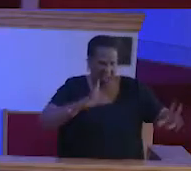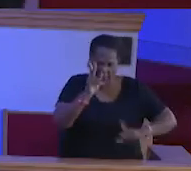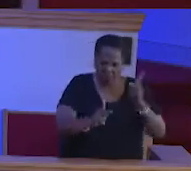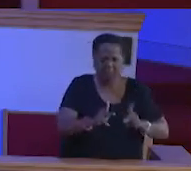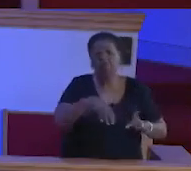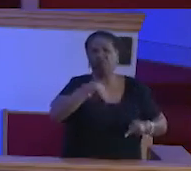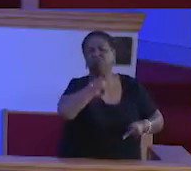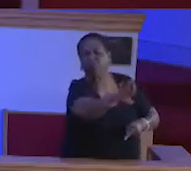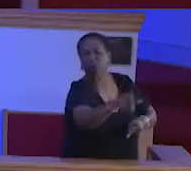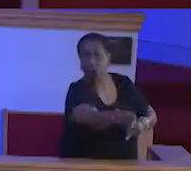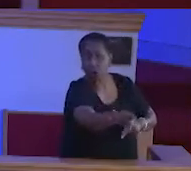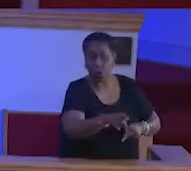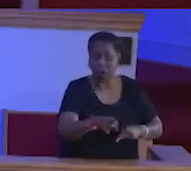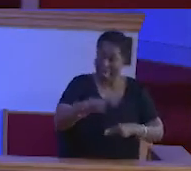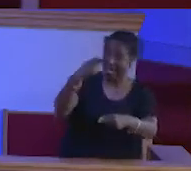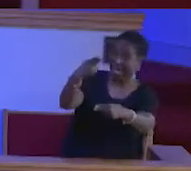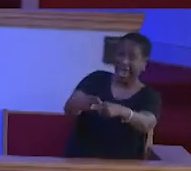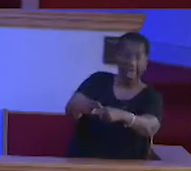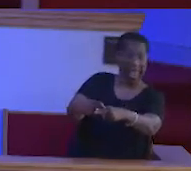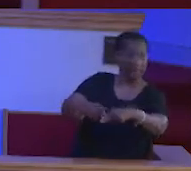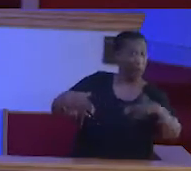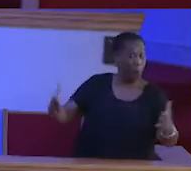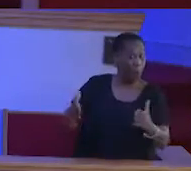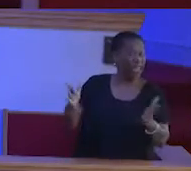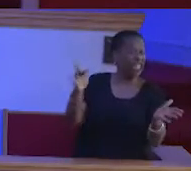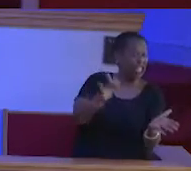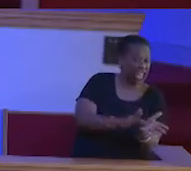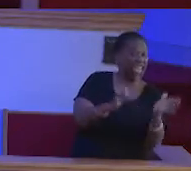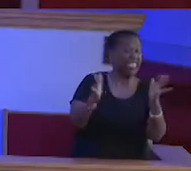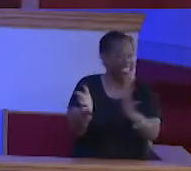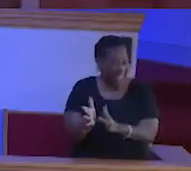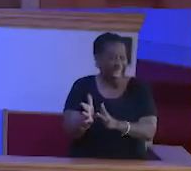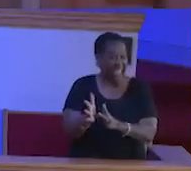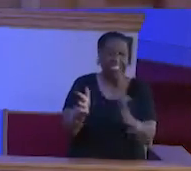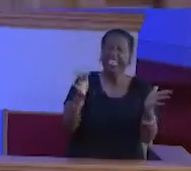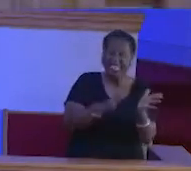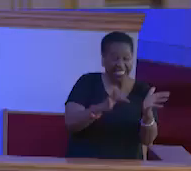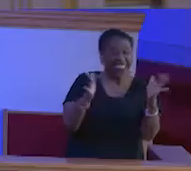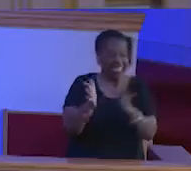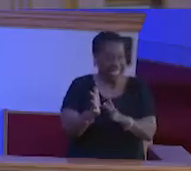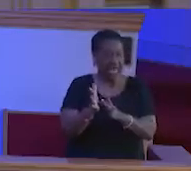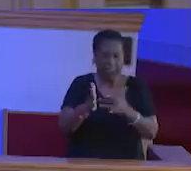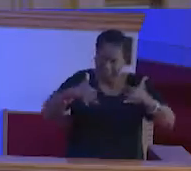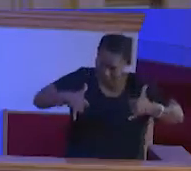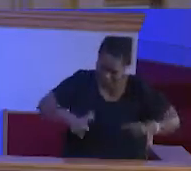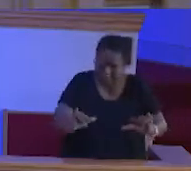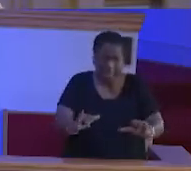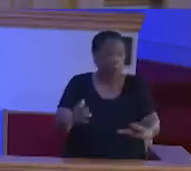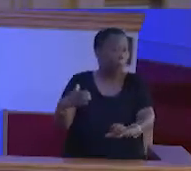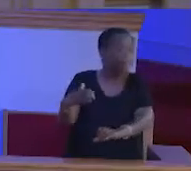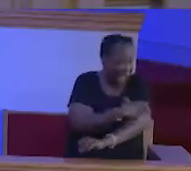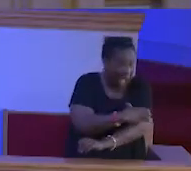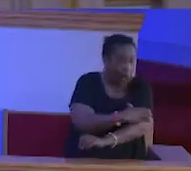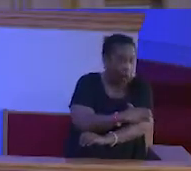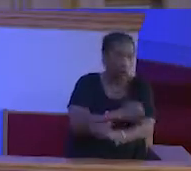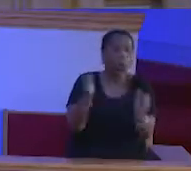you, the name that you call on is Jesus, because there's still power.